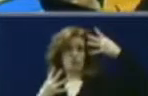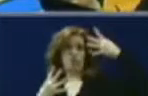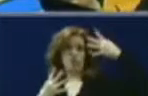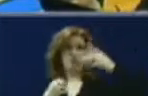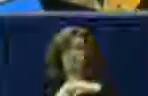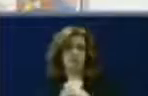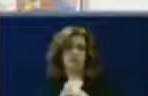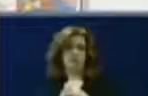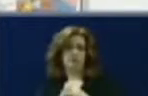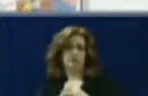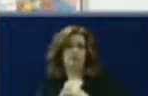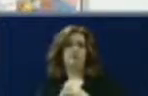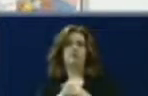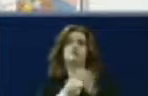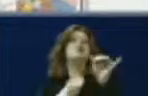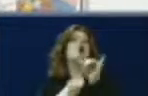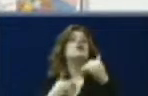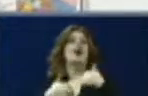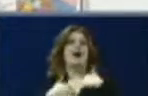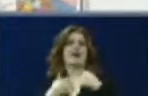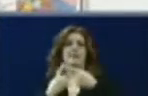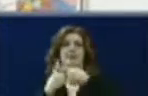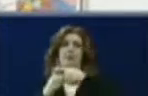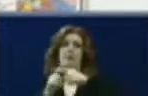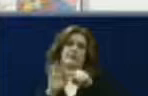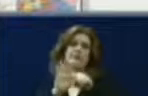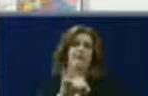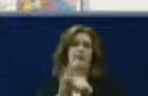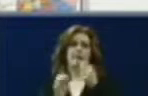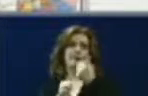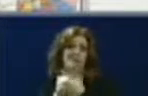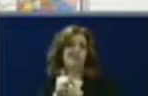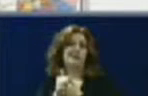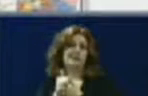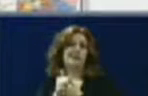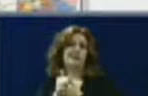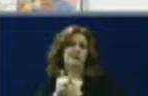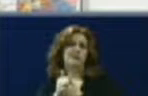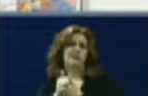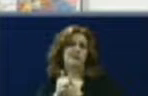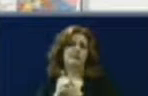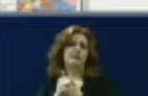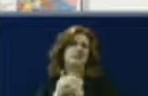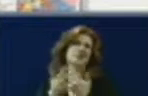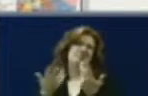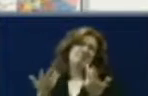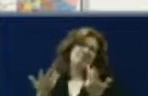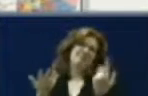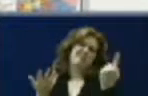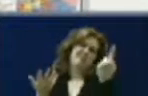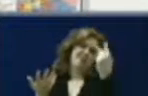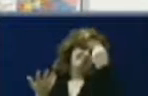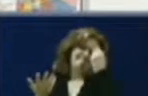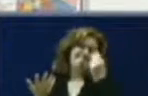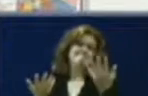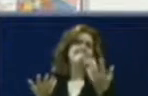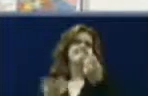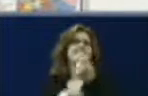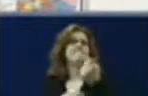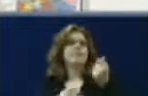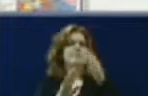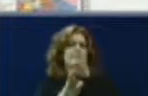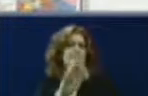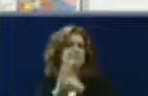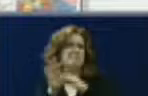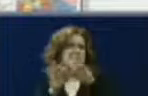and you also have a pros and cons for each of the option. Just to give a little bit of